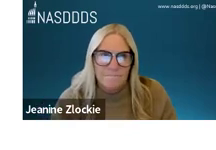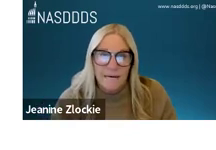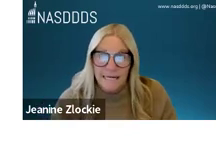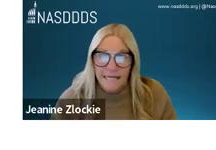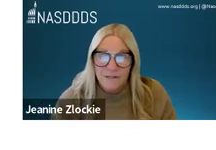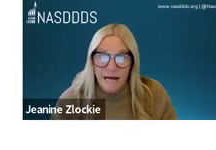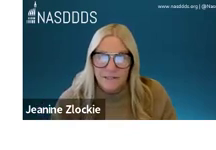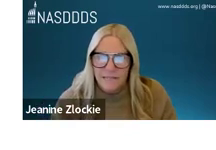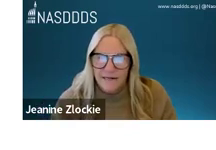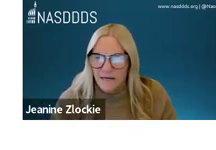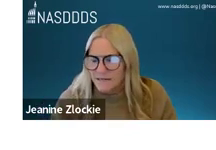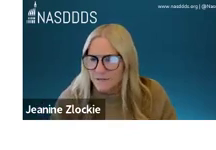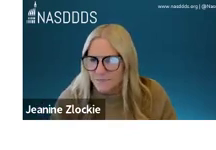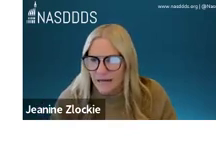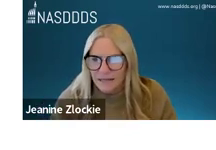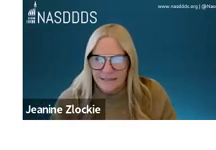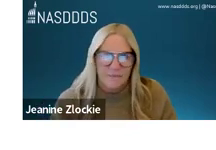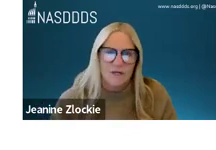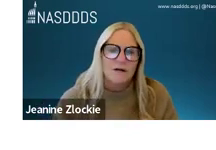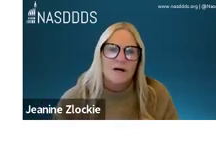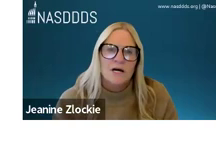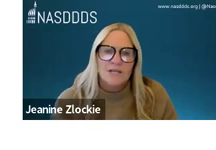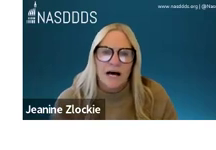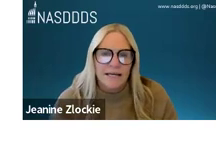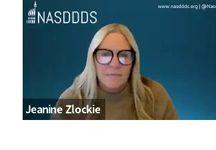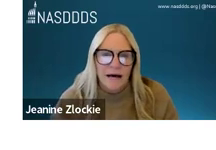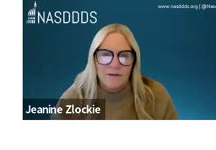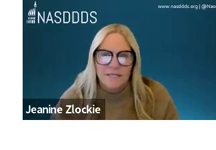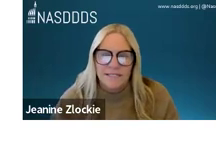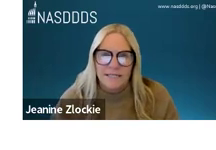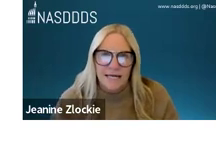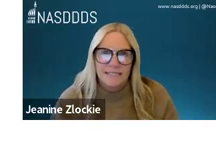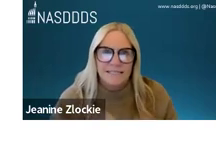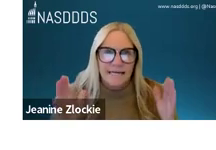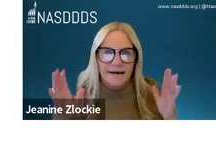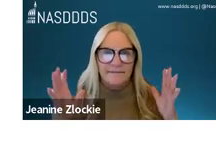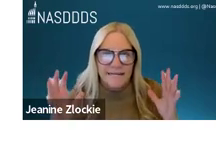a Medicaid director letter, I think it was about last summer, talking about